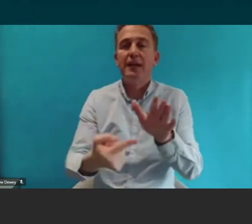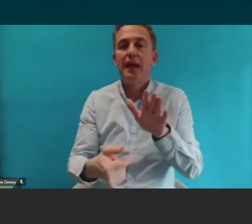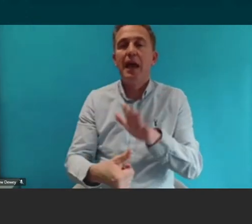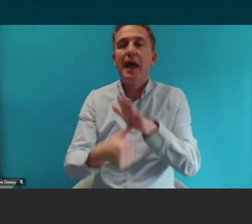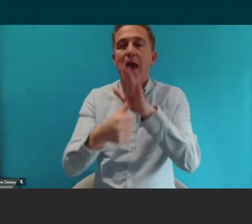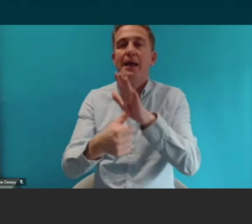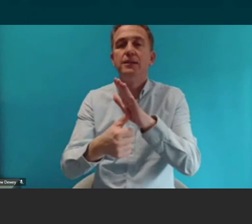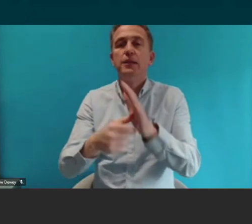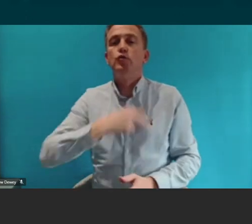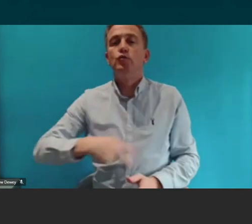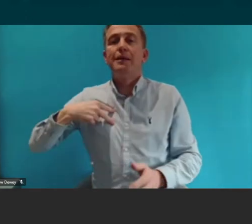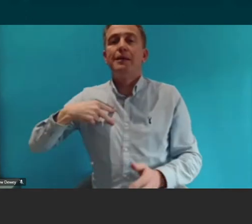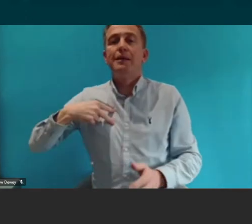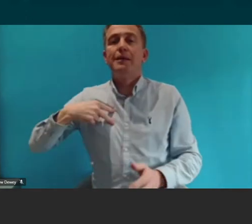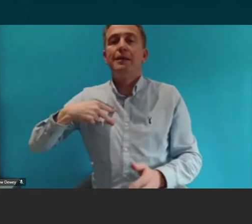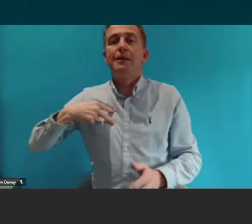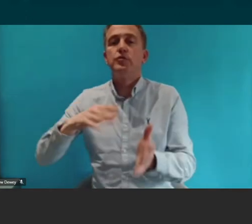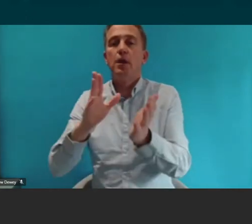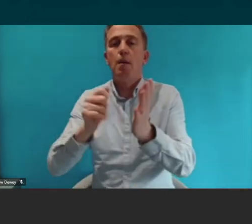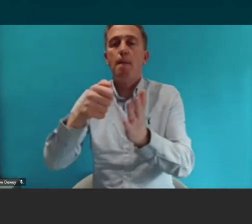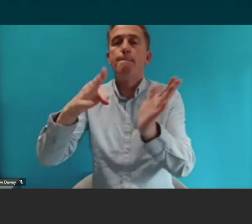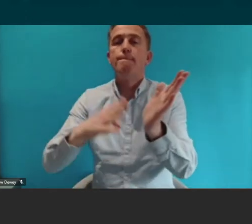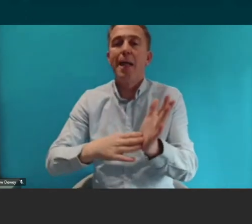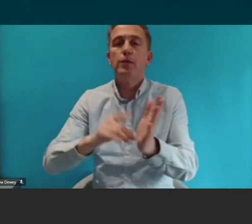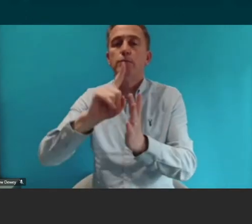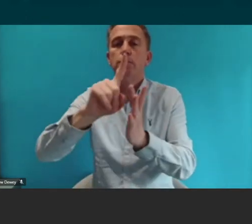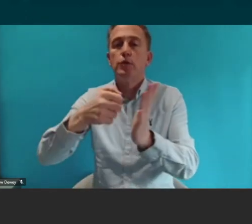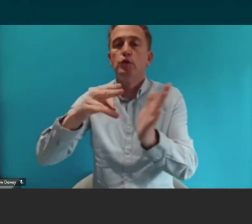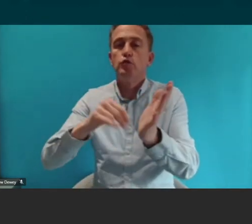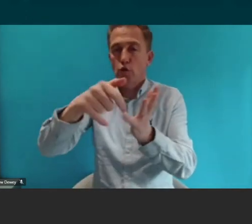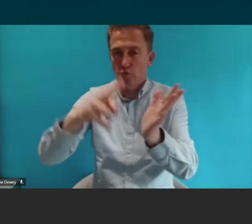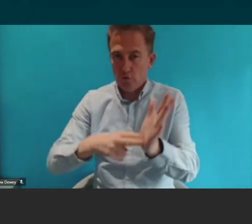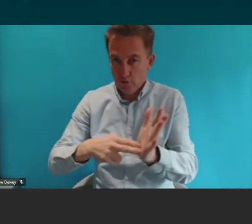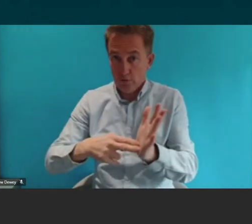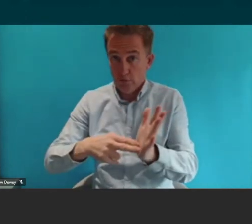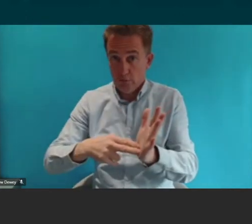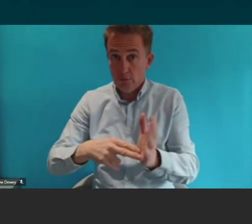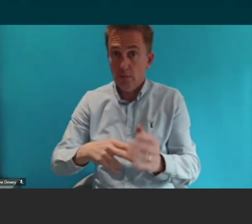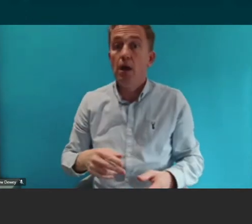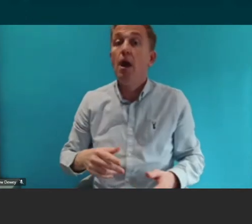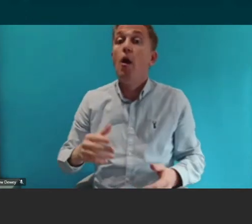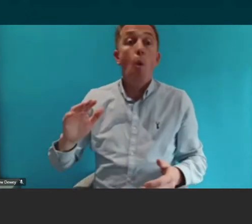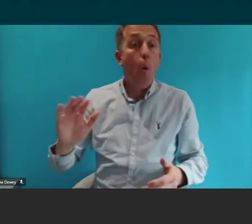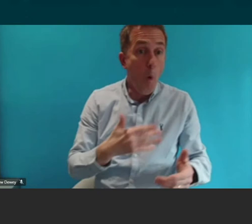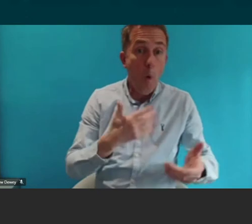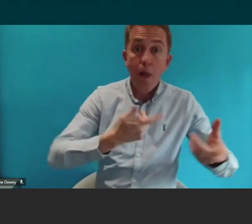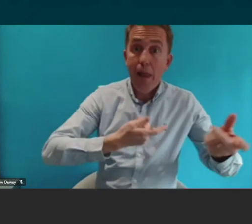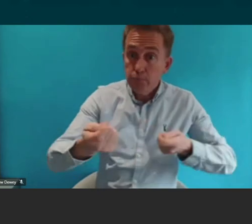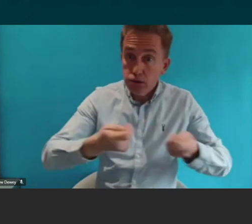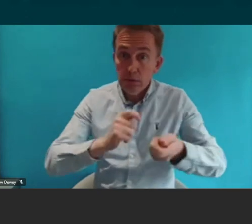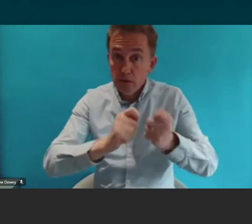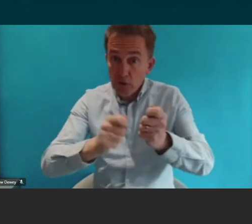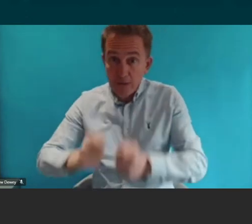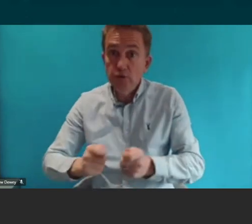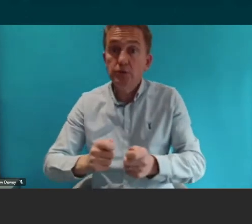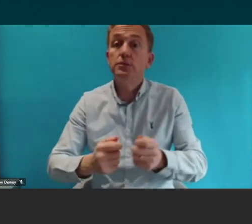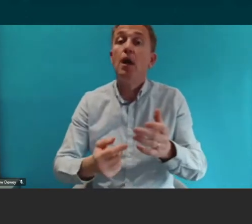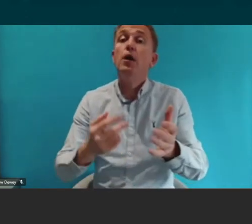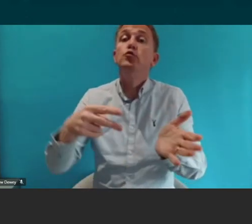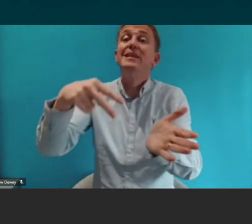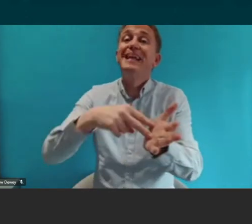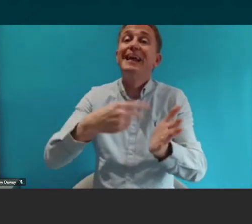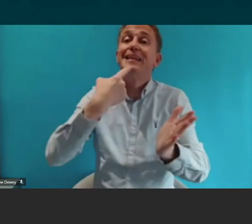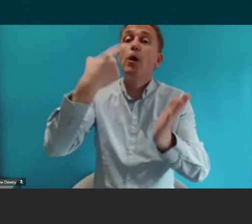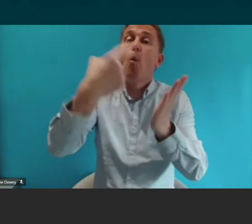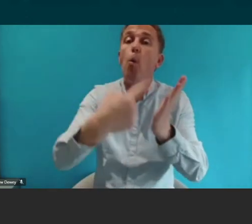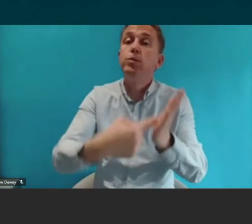Councillor Malcolm Johnson, that all appropriate administrative changes be made to standing orders, the